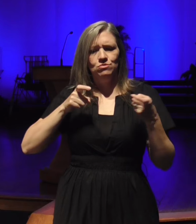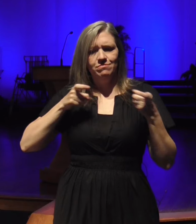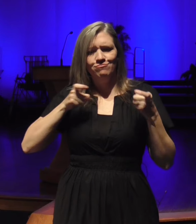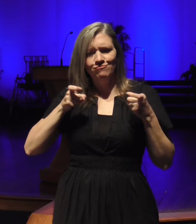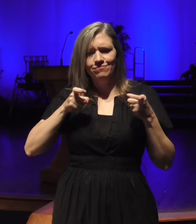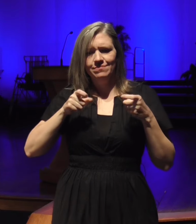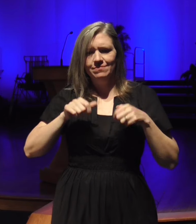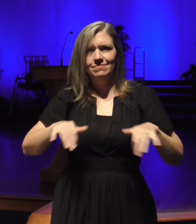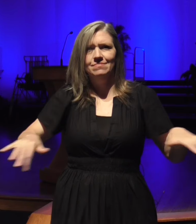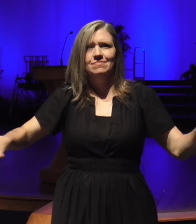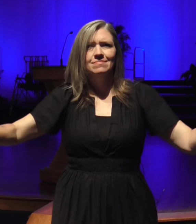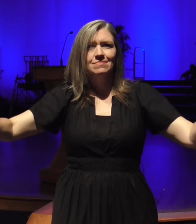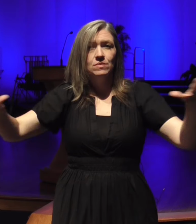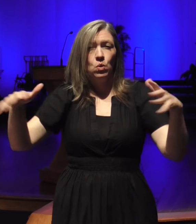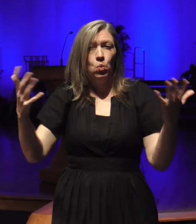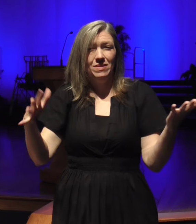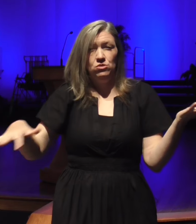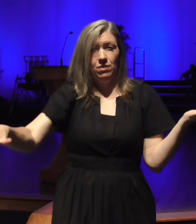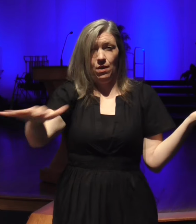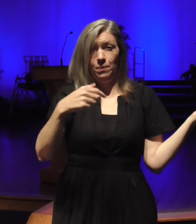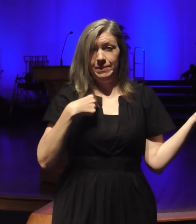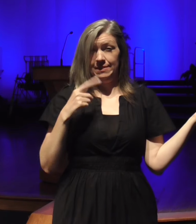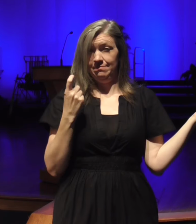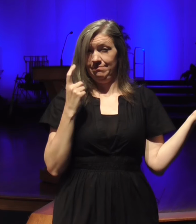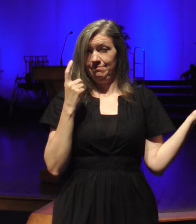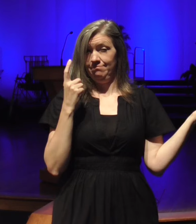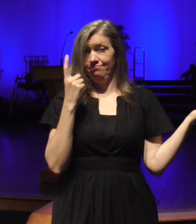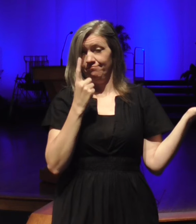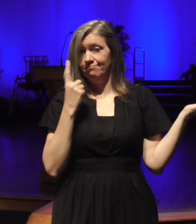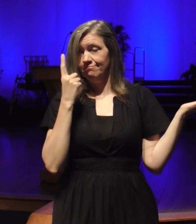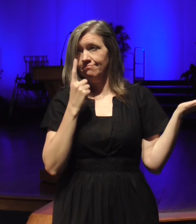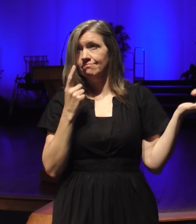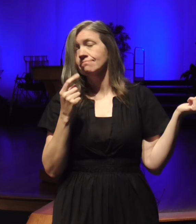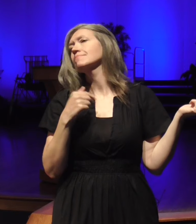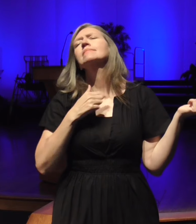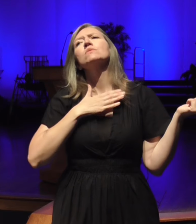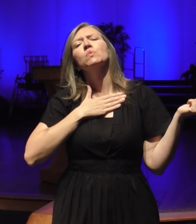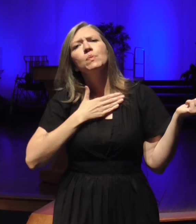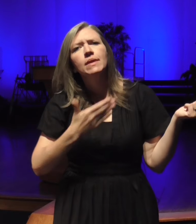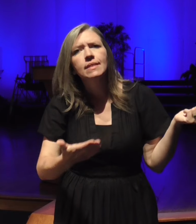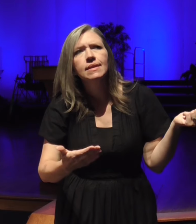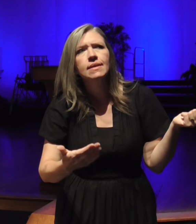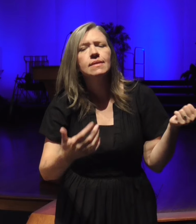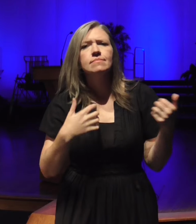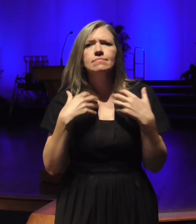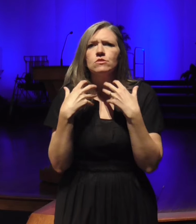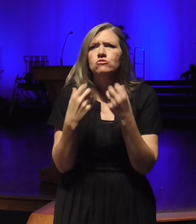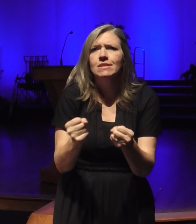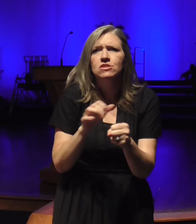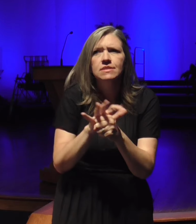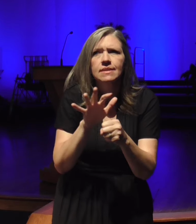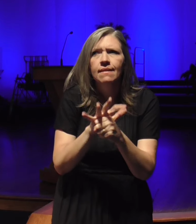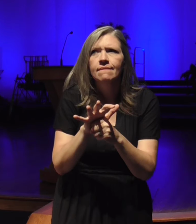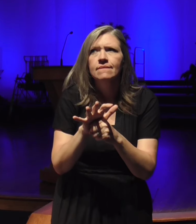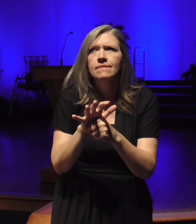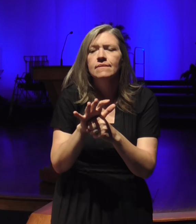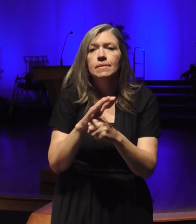willing to allow this kingdom of good within me to govern all that is around me? Am